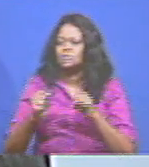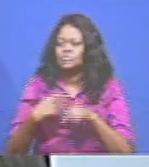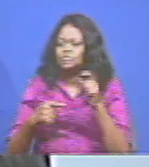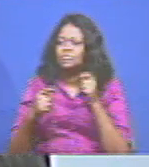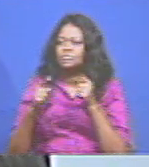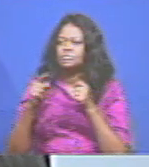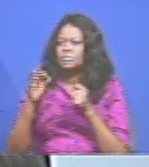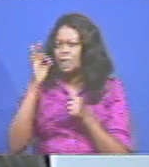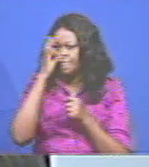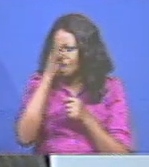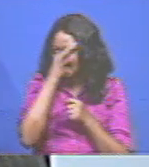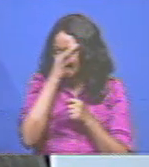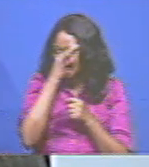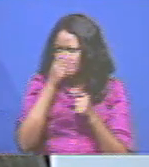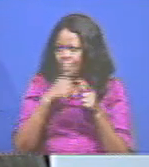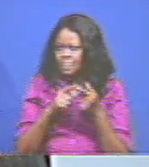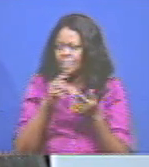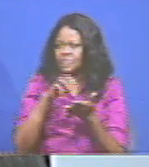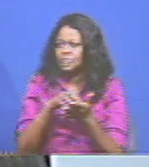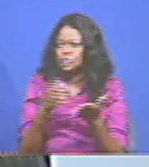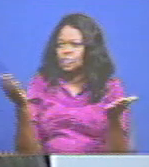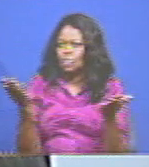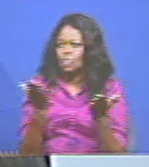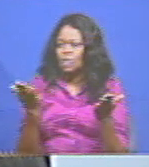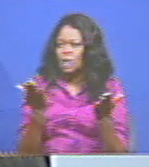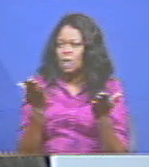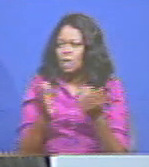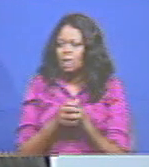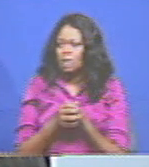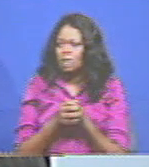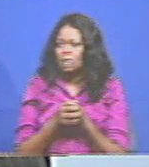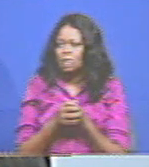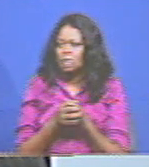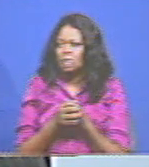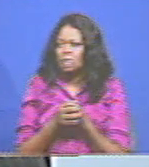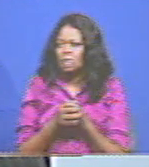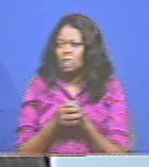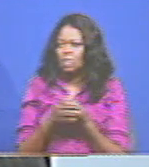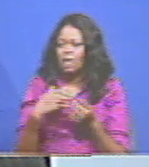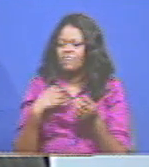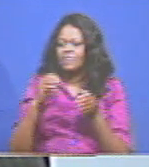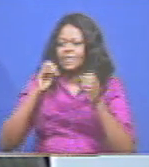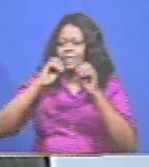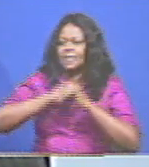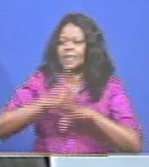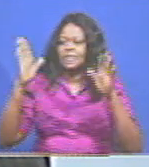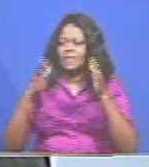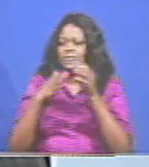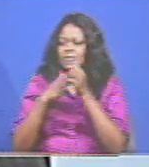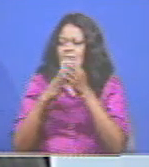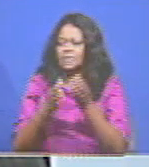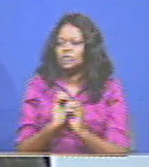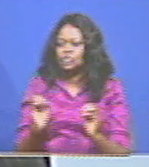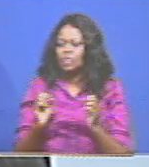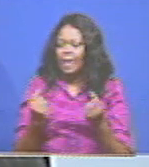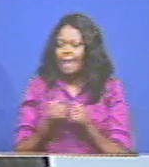But now we have a situation where there doesn't seem to be a clear kingpin in mm-hmm. the event that